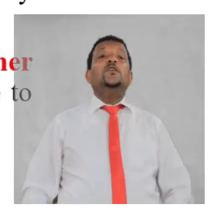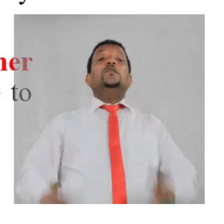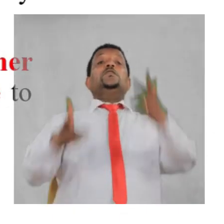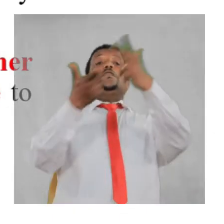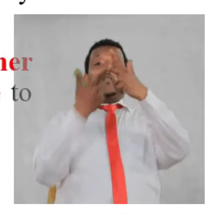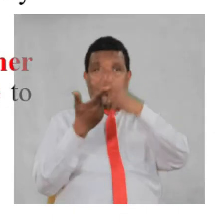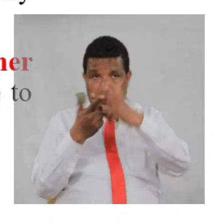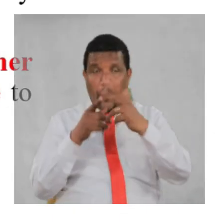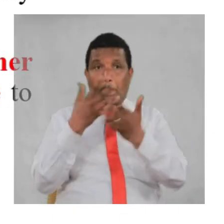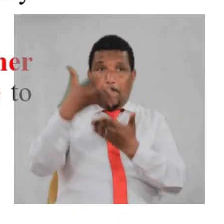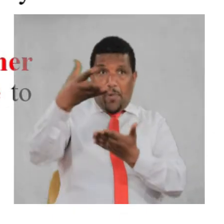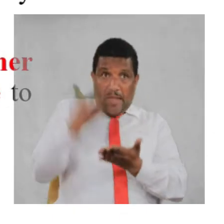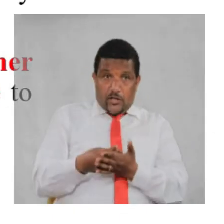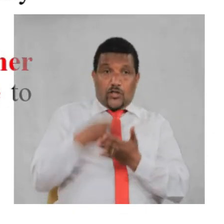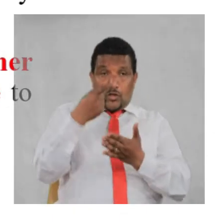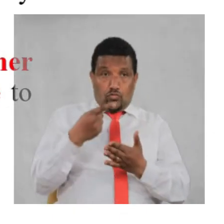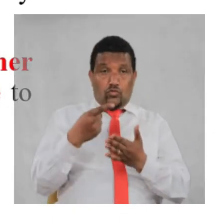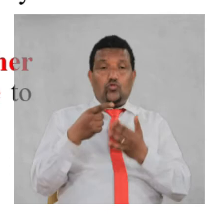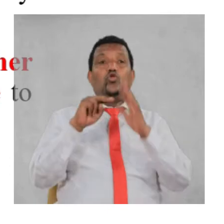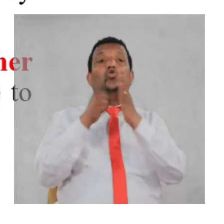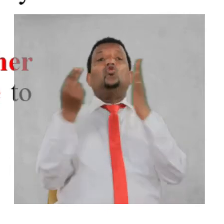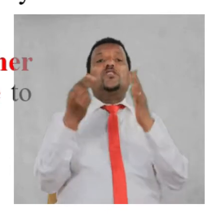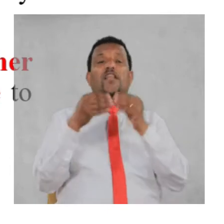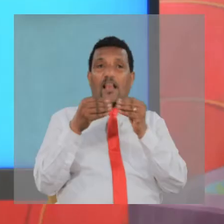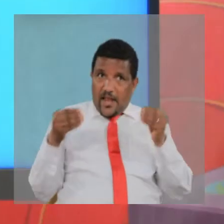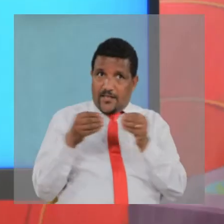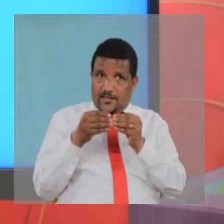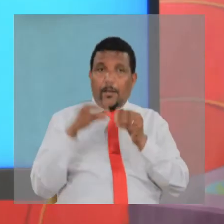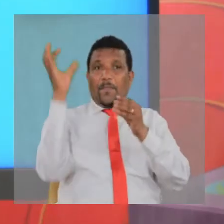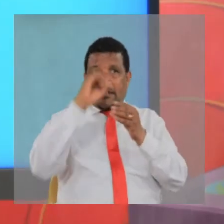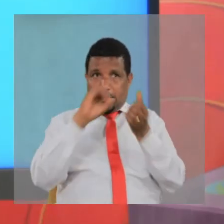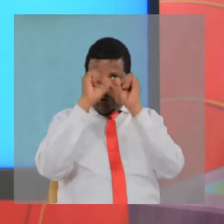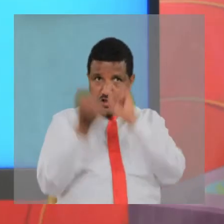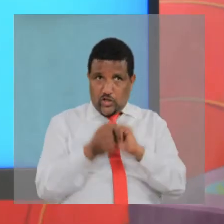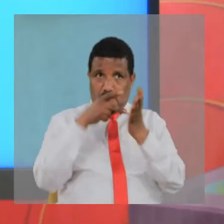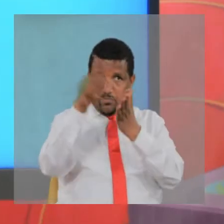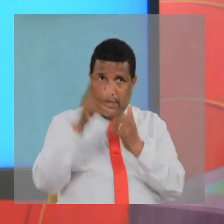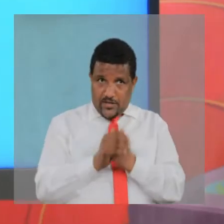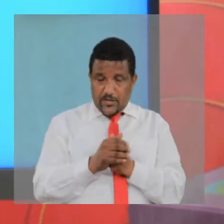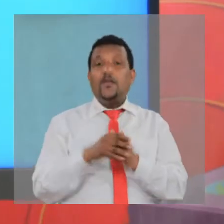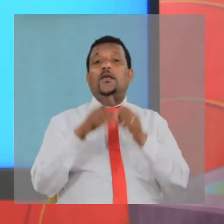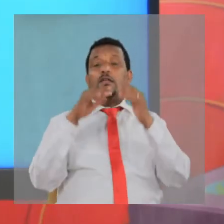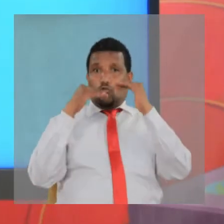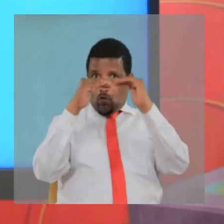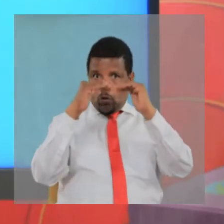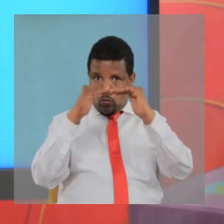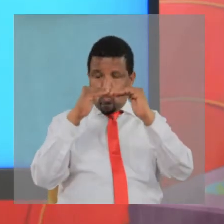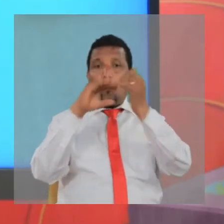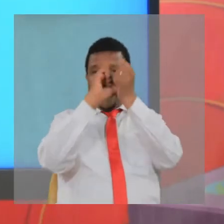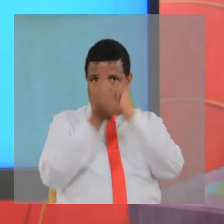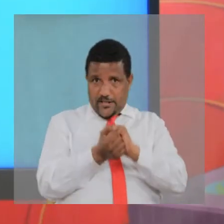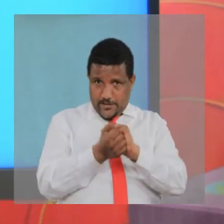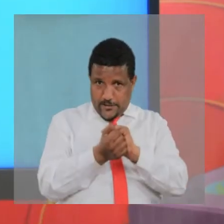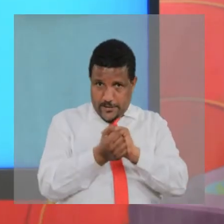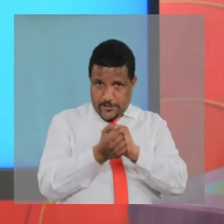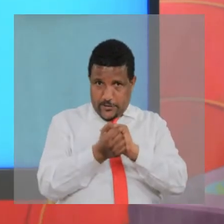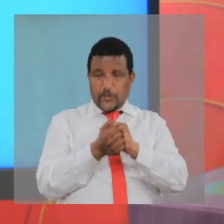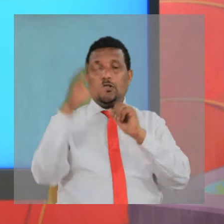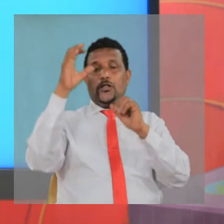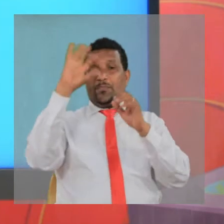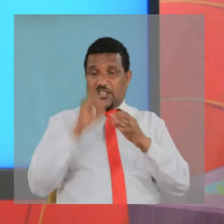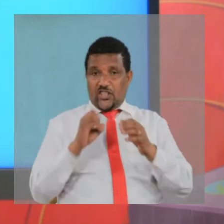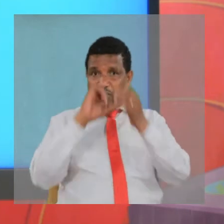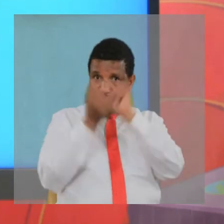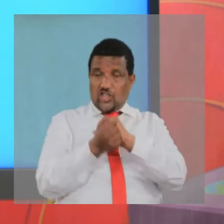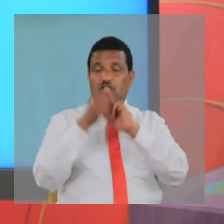Thirdly, the buyer is said to be unit elastic if the percentage change in price is equal to the percentage change in quantity demanded.